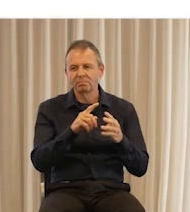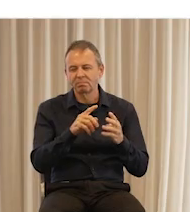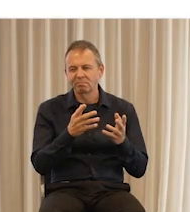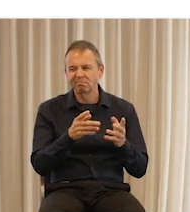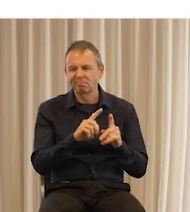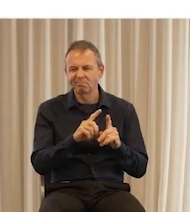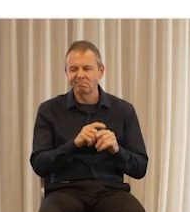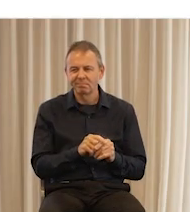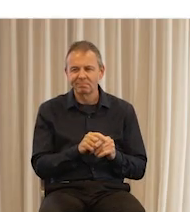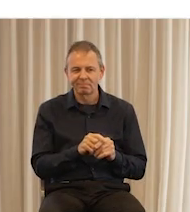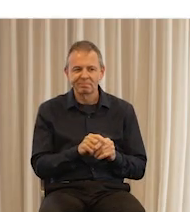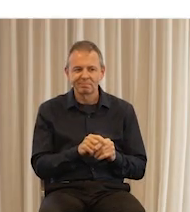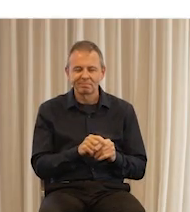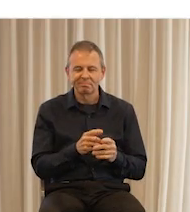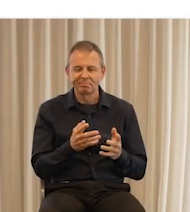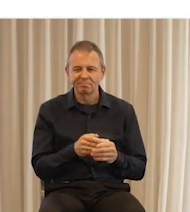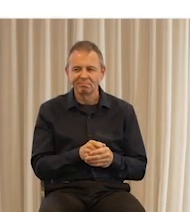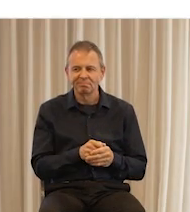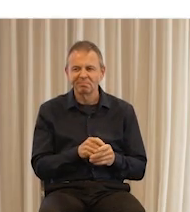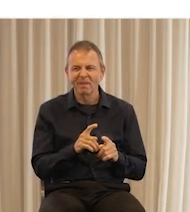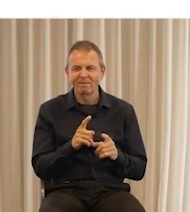so quite broad.